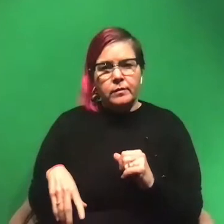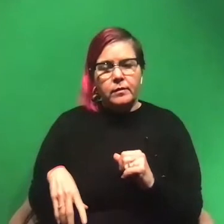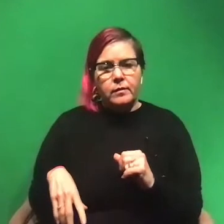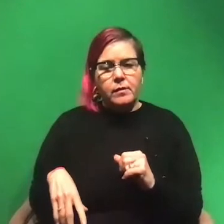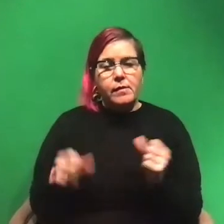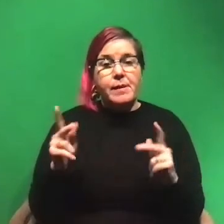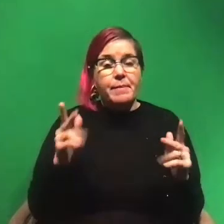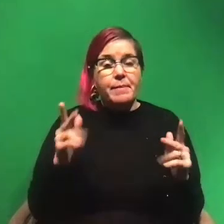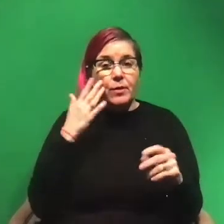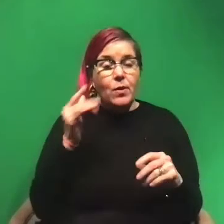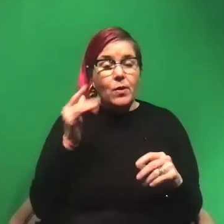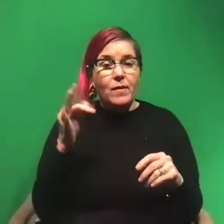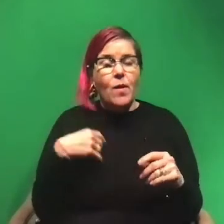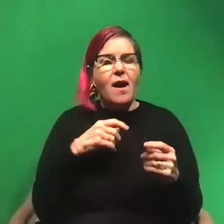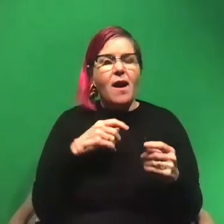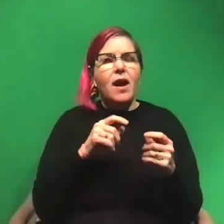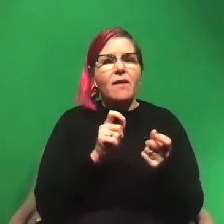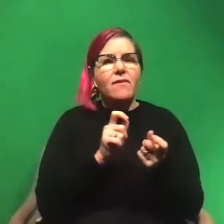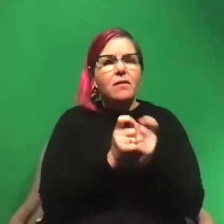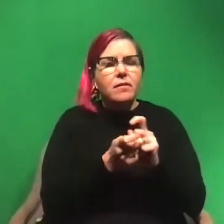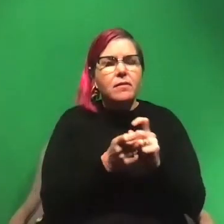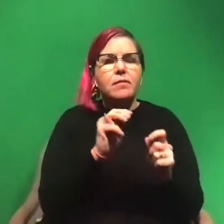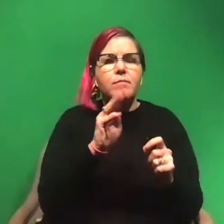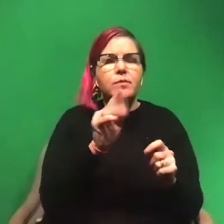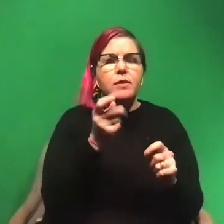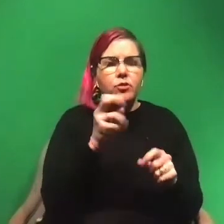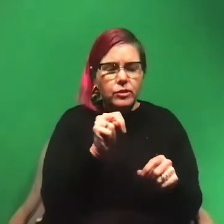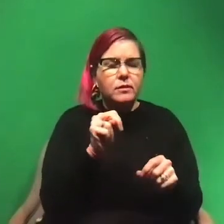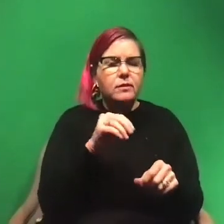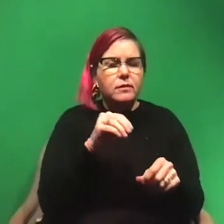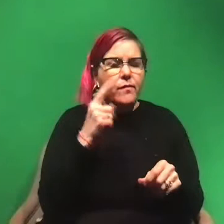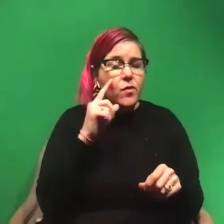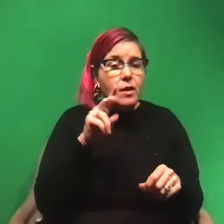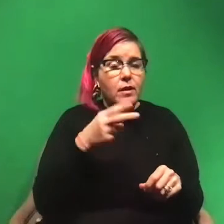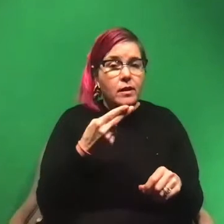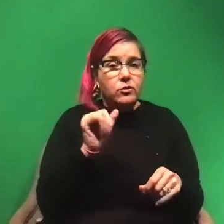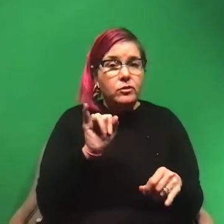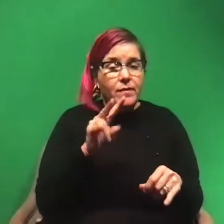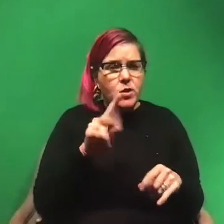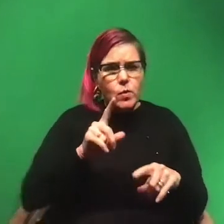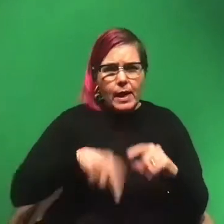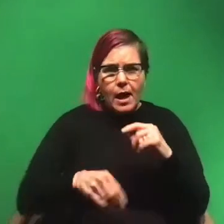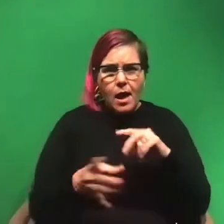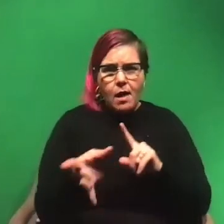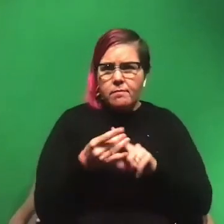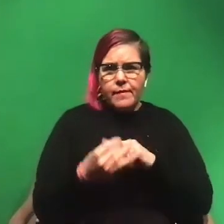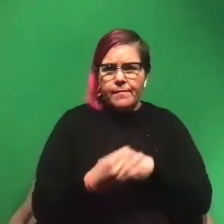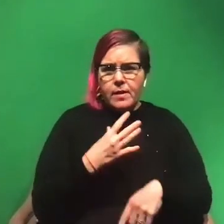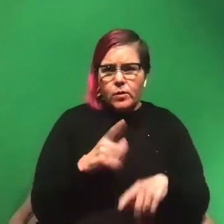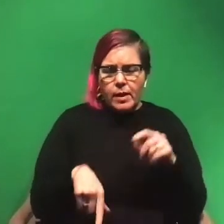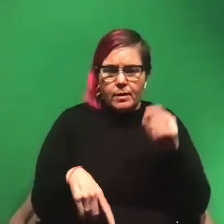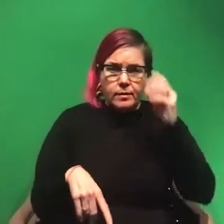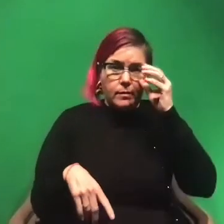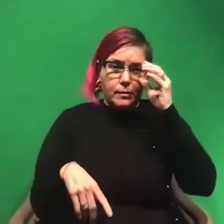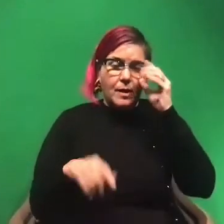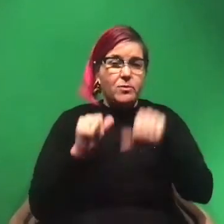don't know that if you have a mutation in the co-receptor for HIV, you cannot get infected. So, and this is just based purely